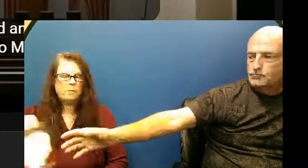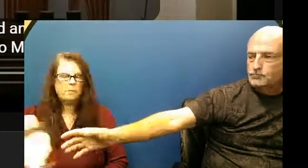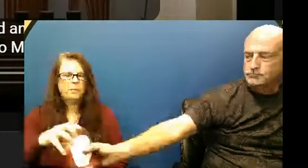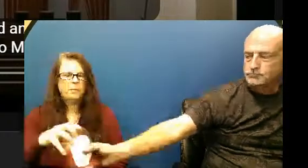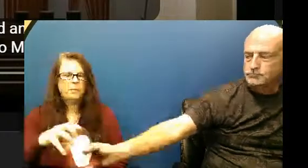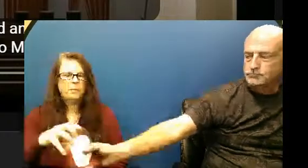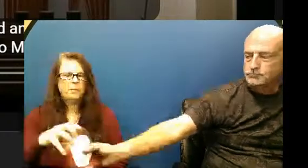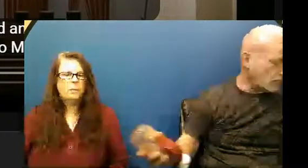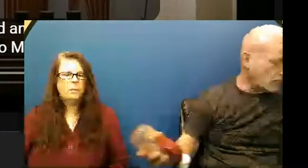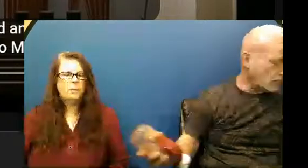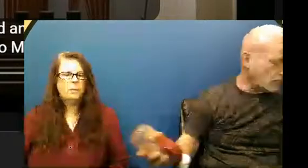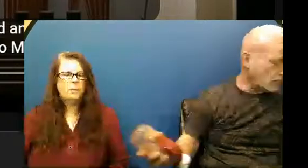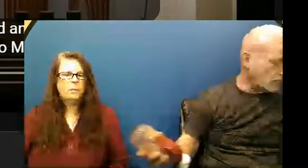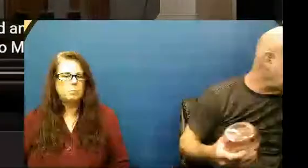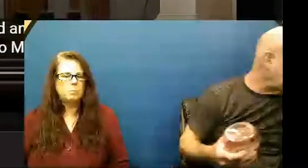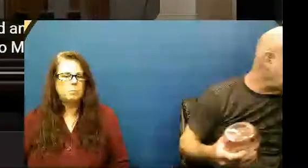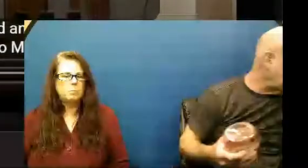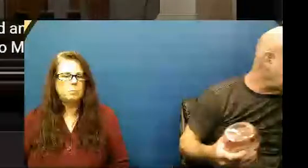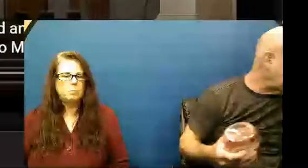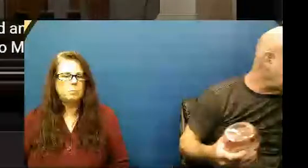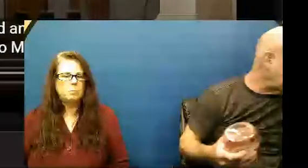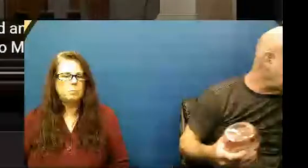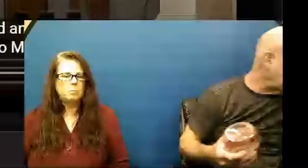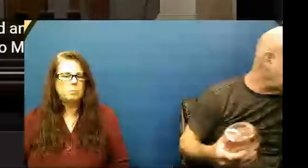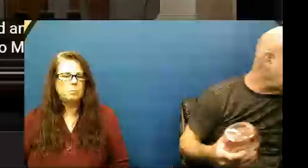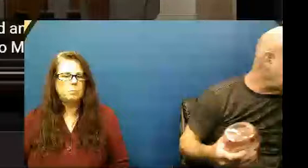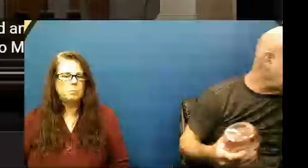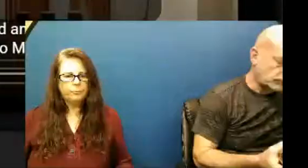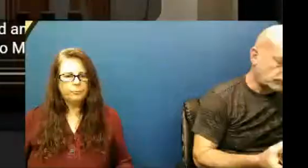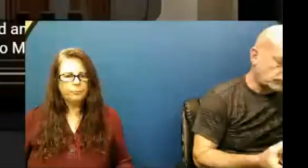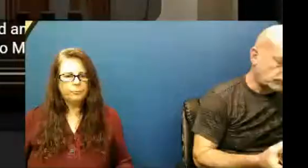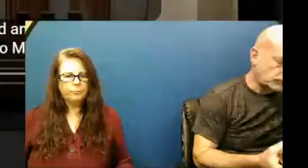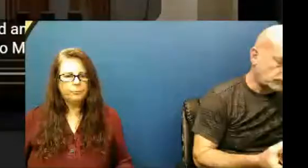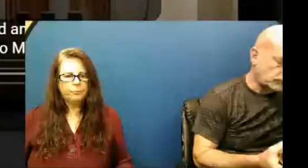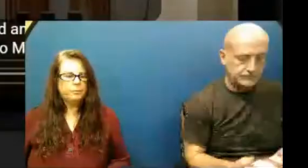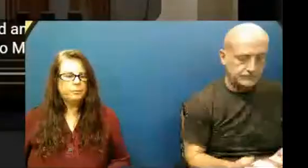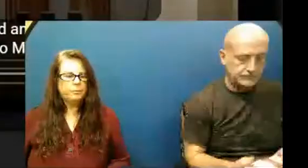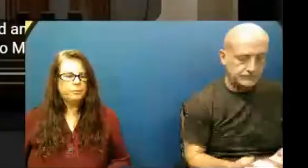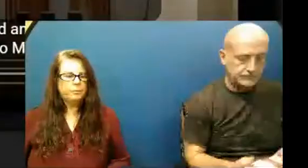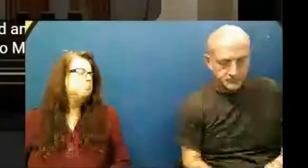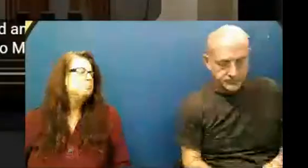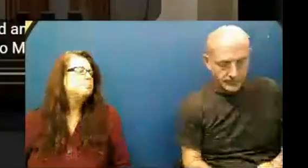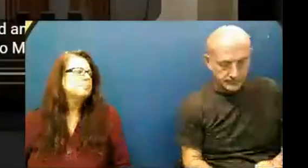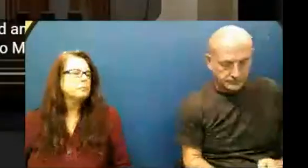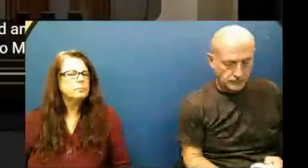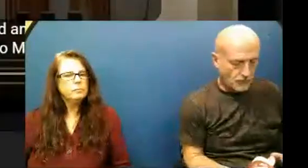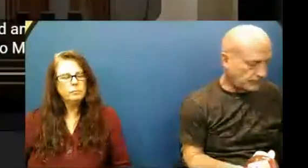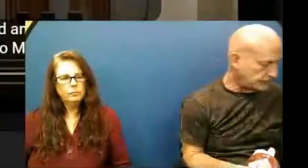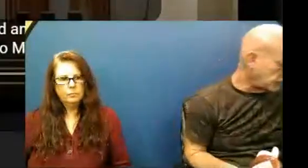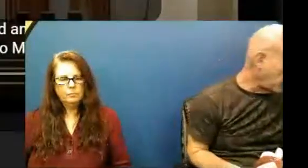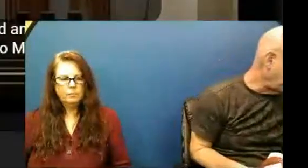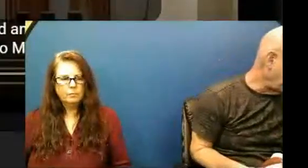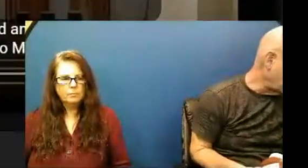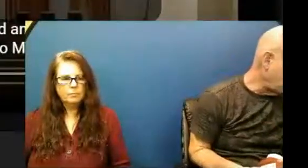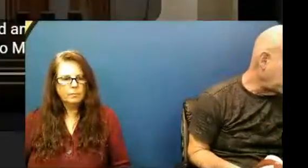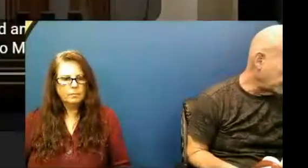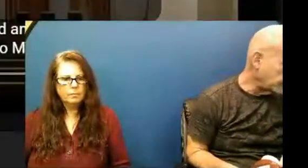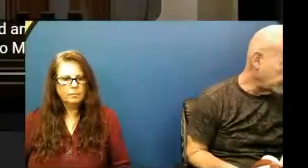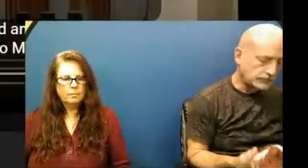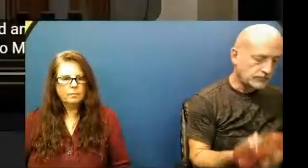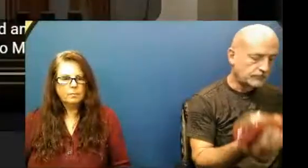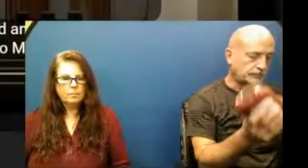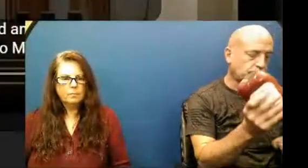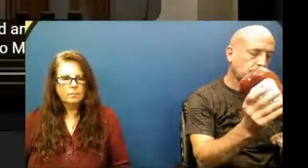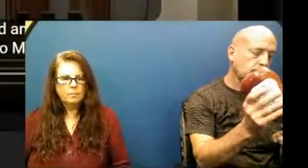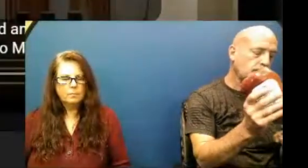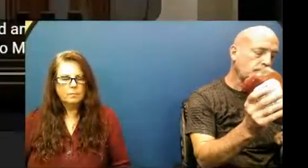information that is not readily available about 170 million Americans. And in 10 or 15 years, when those people grow up